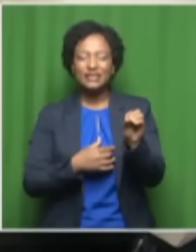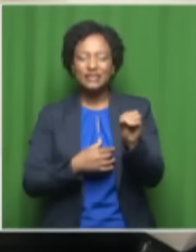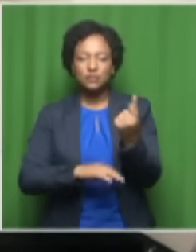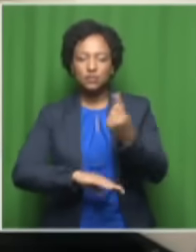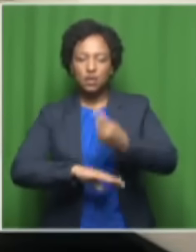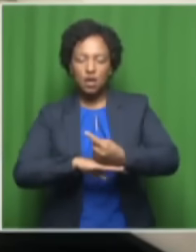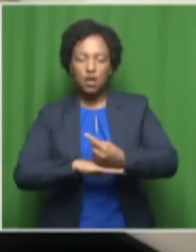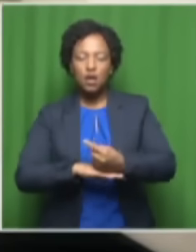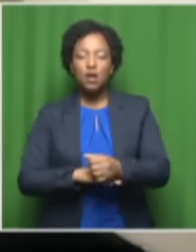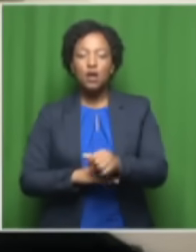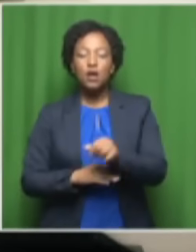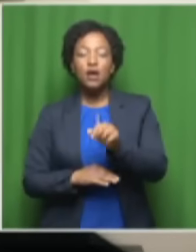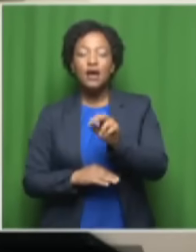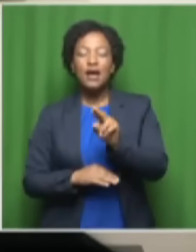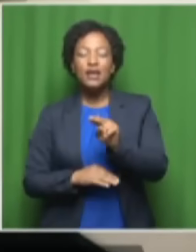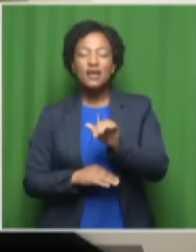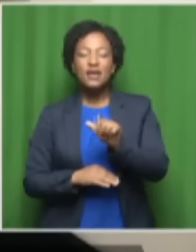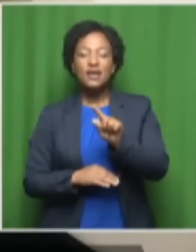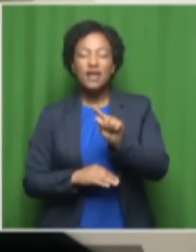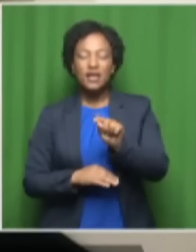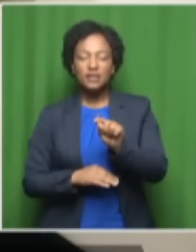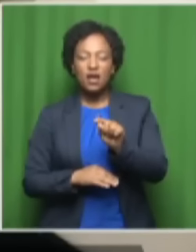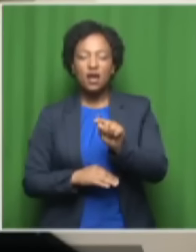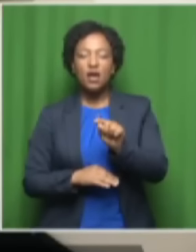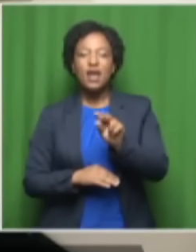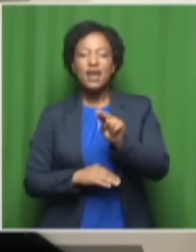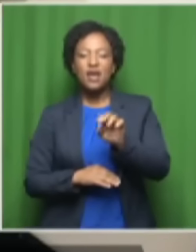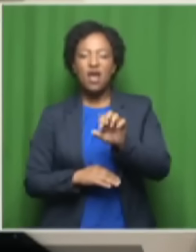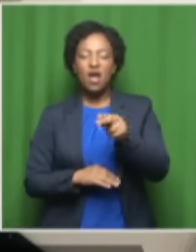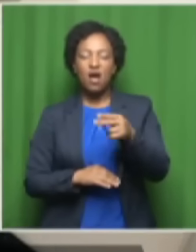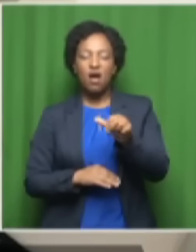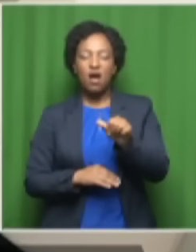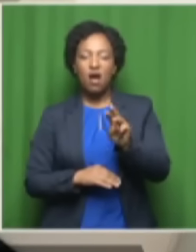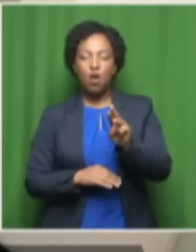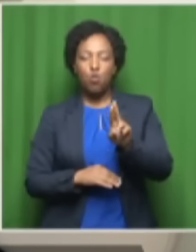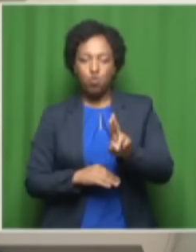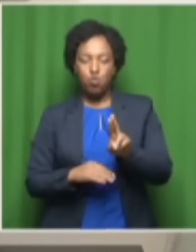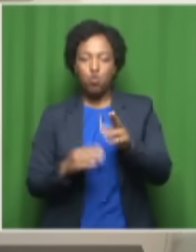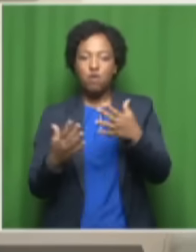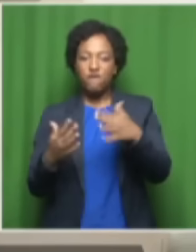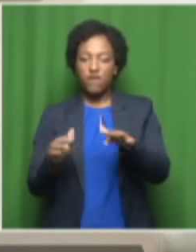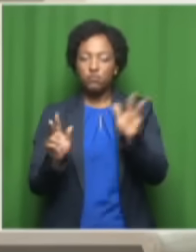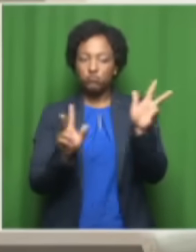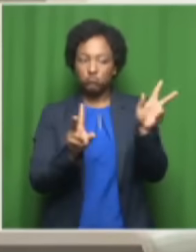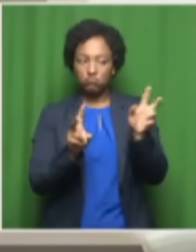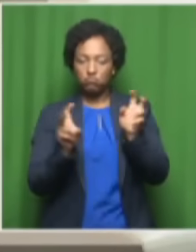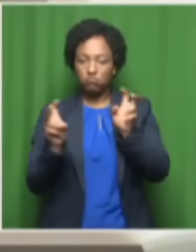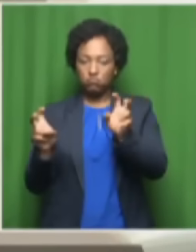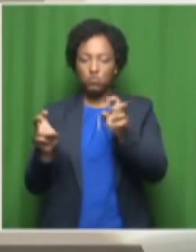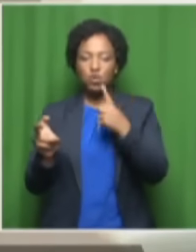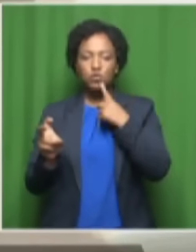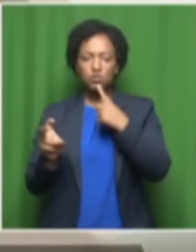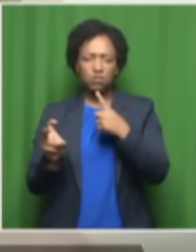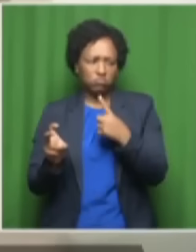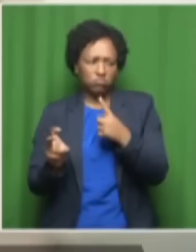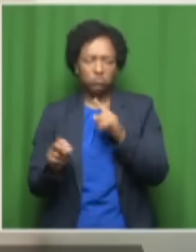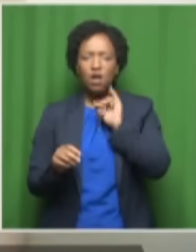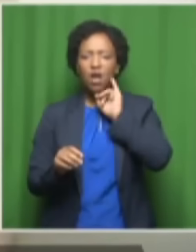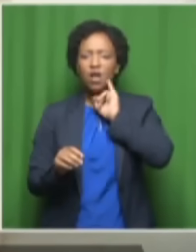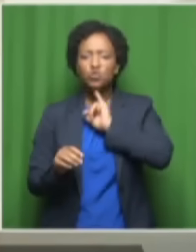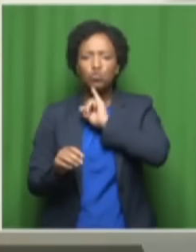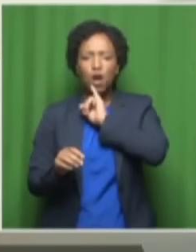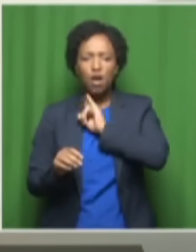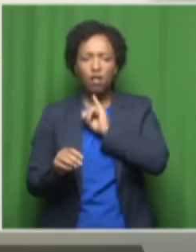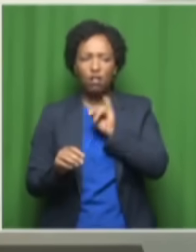Netanyahu comes out and has vowed, this is what he said, I'm quoting from an article in the Financial Times, vowed to continue Israel's war in